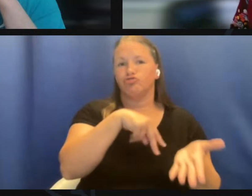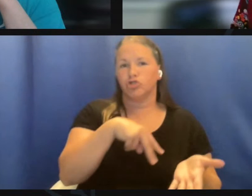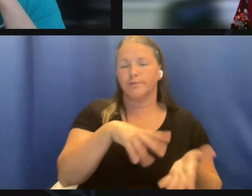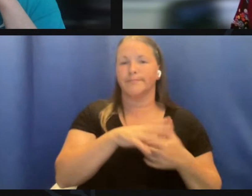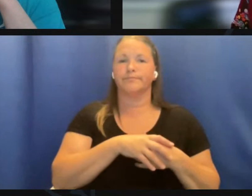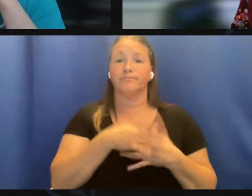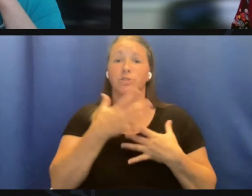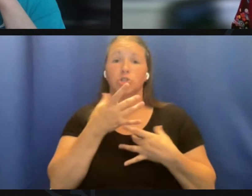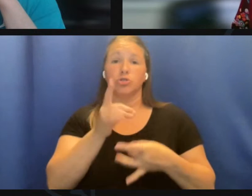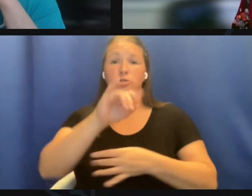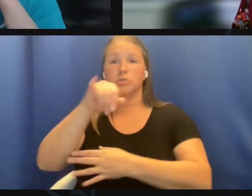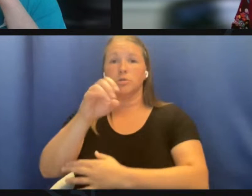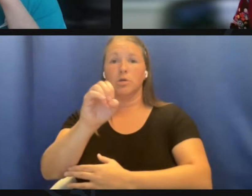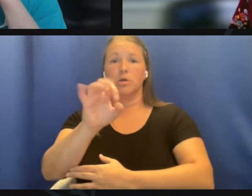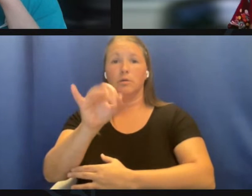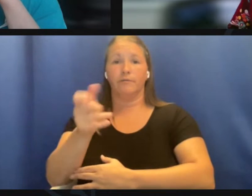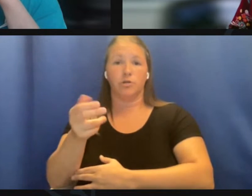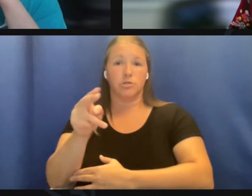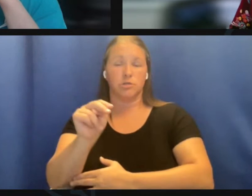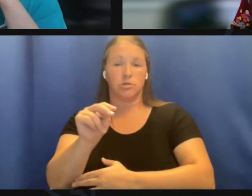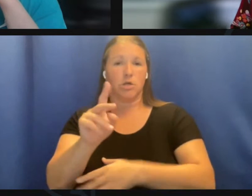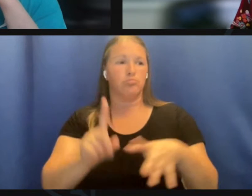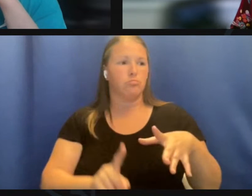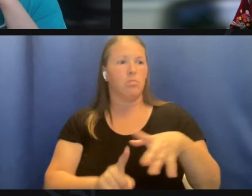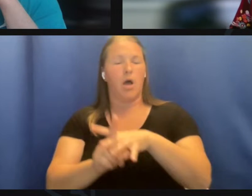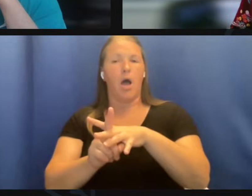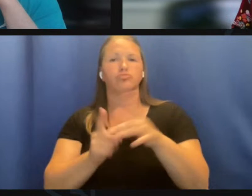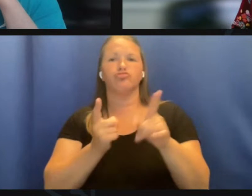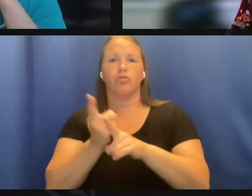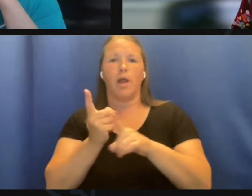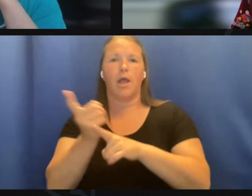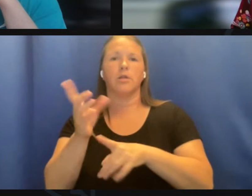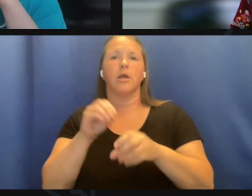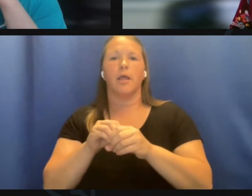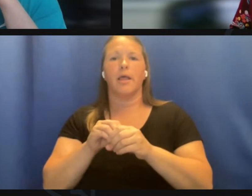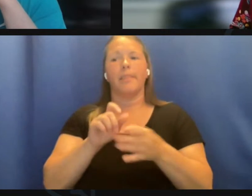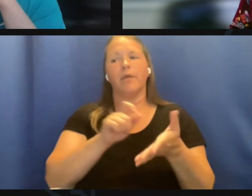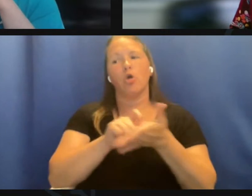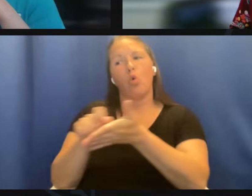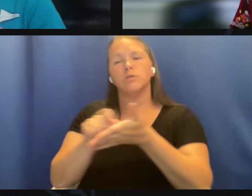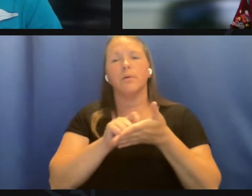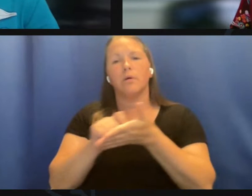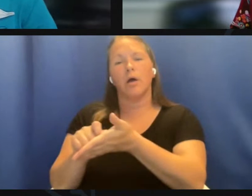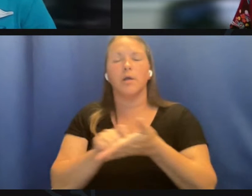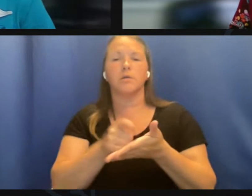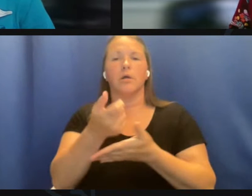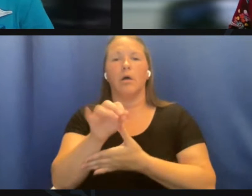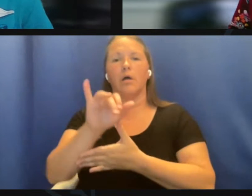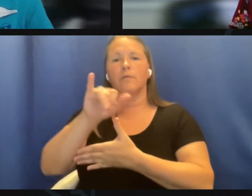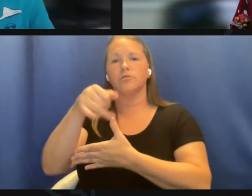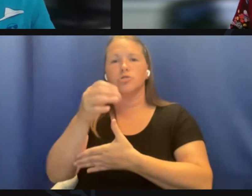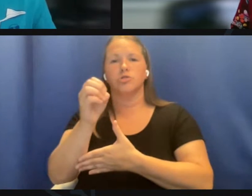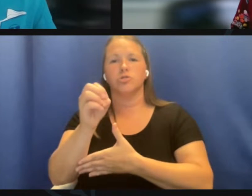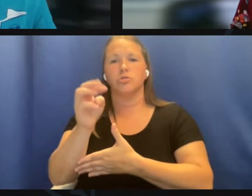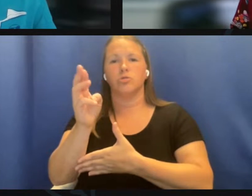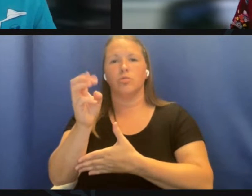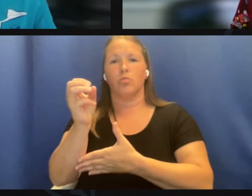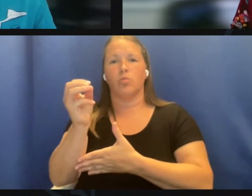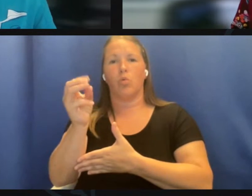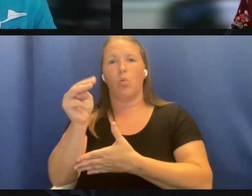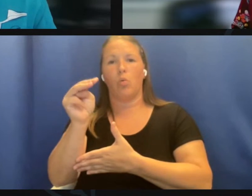in the correspondence of Jerome because after she and Jerome marry, they remain in America. And he is